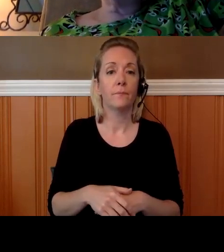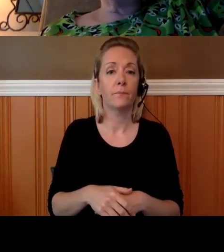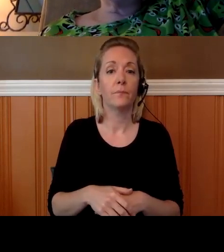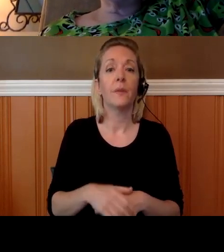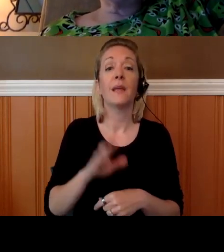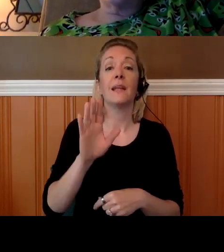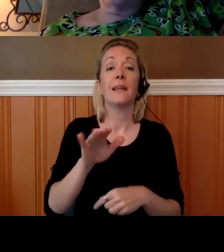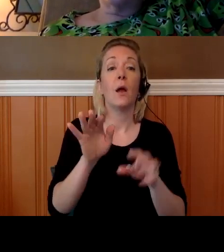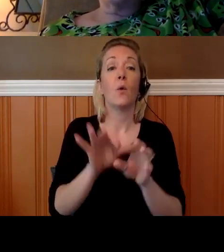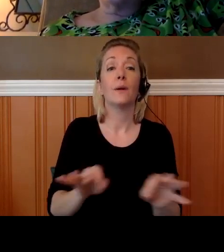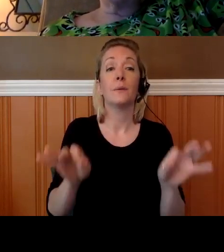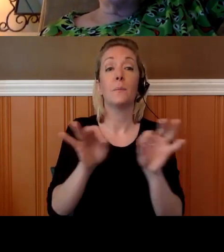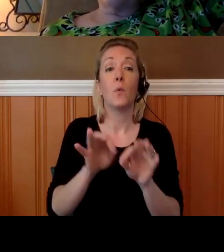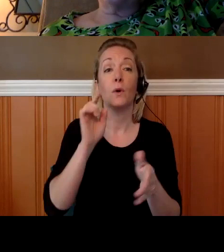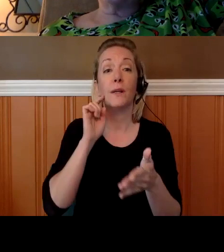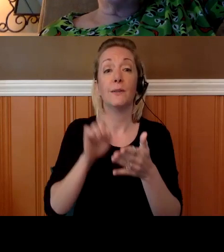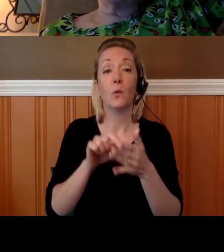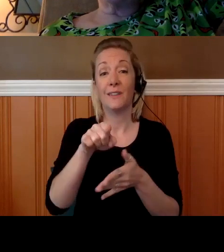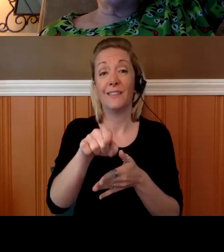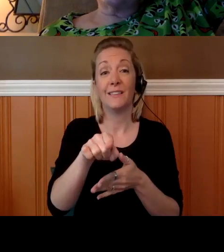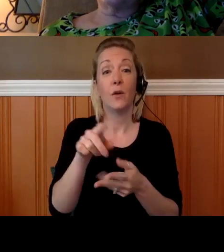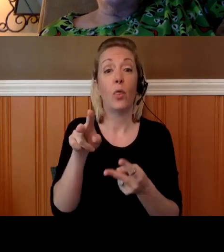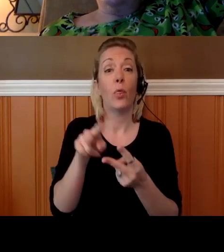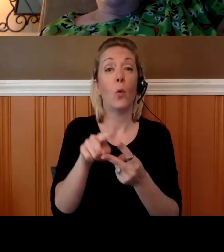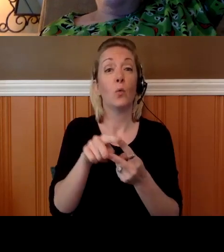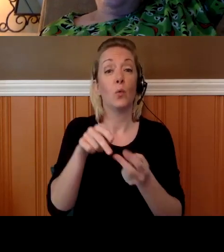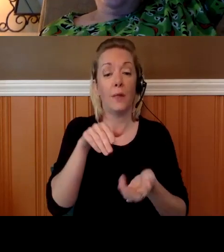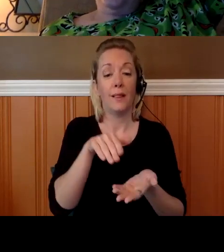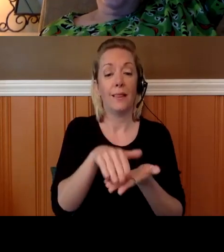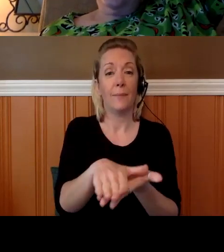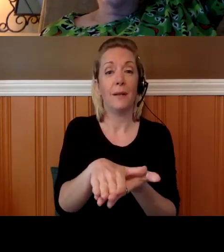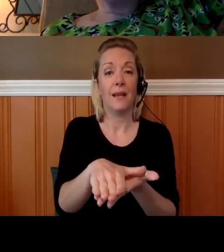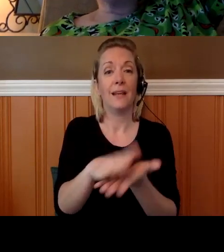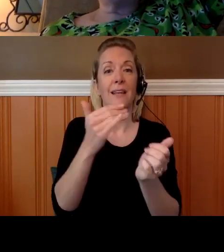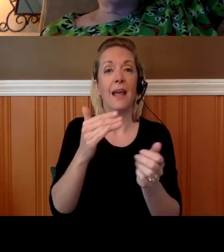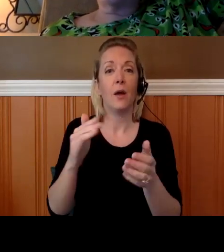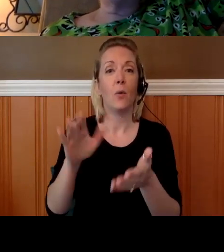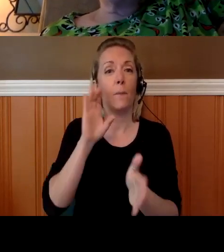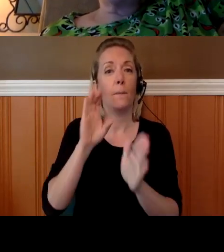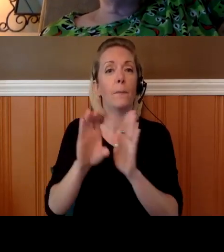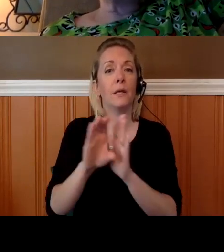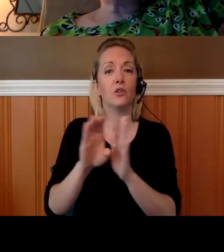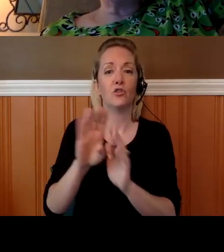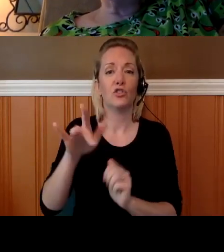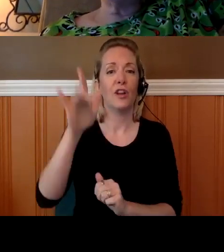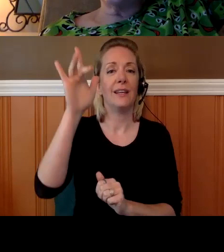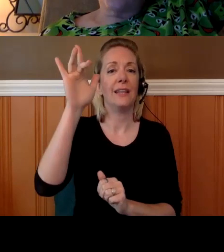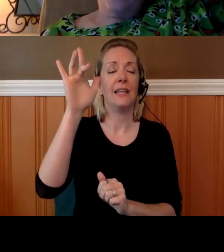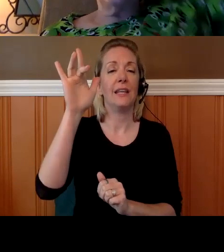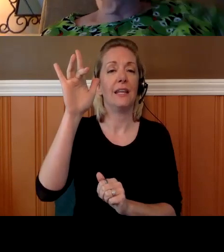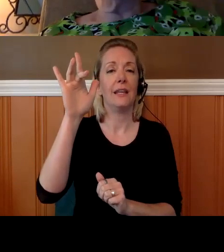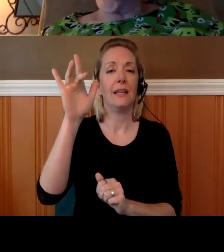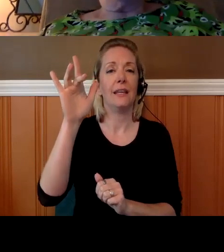shiny lamination on them. You see what's happened to the CD picture? It just becomes something shiny to look